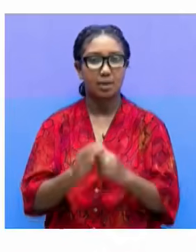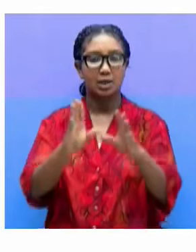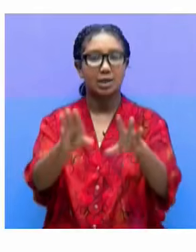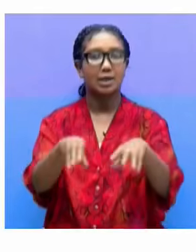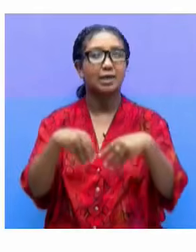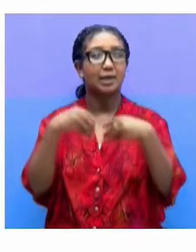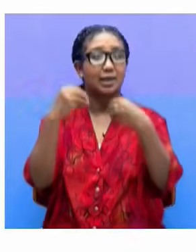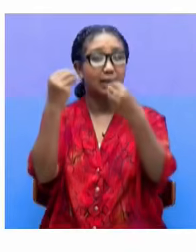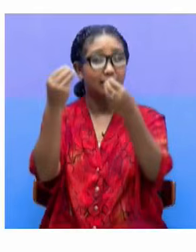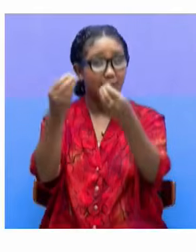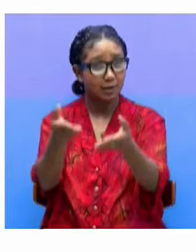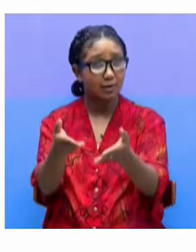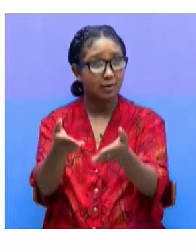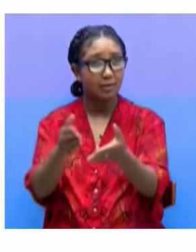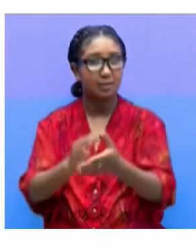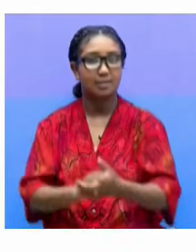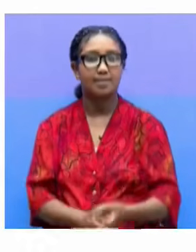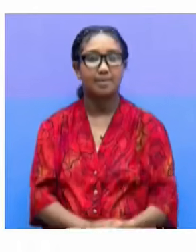given